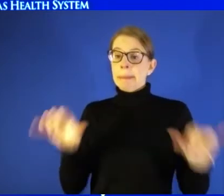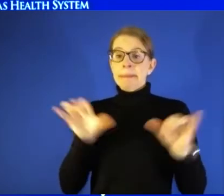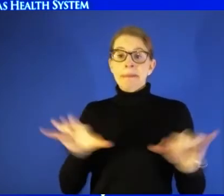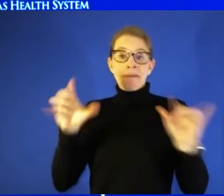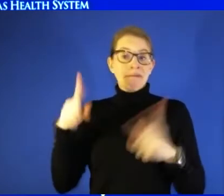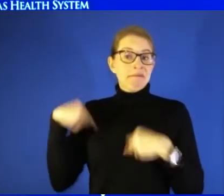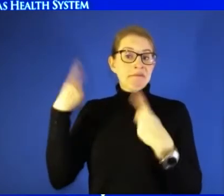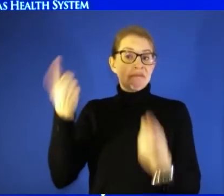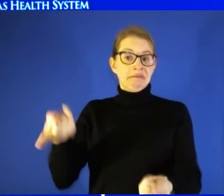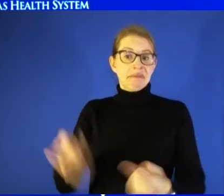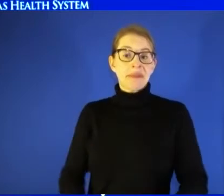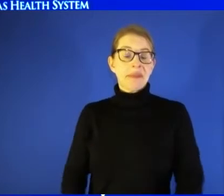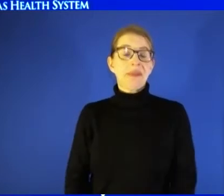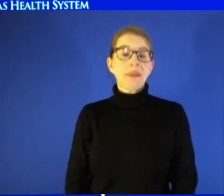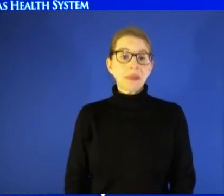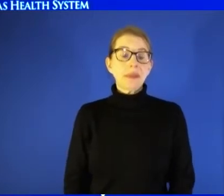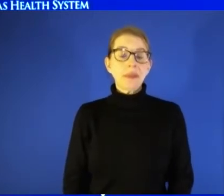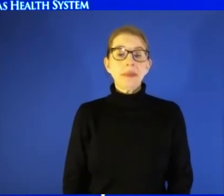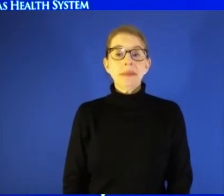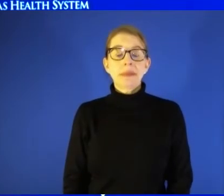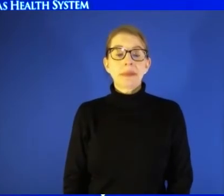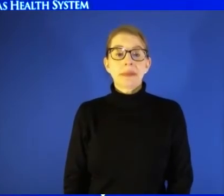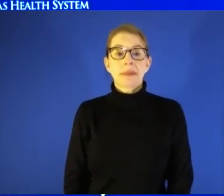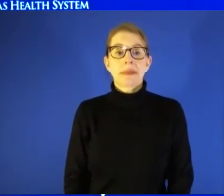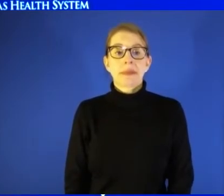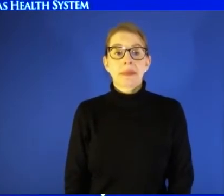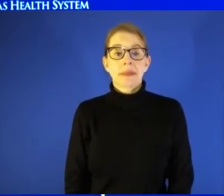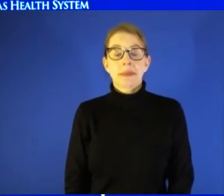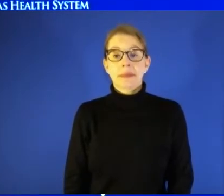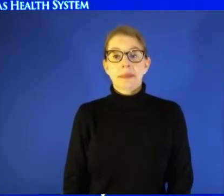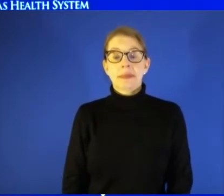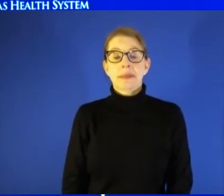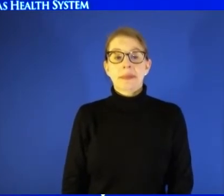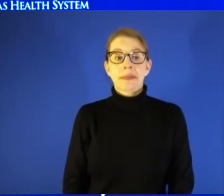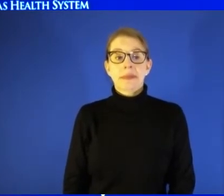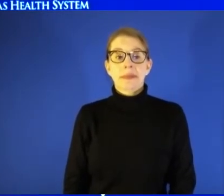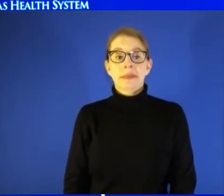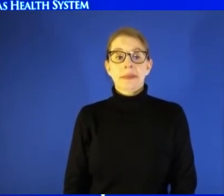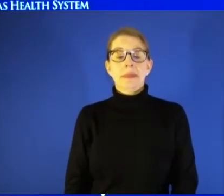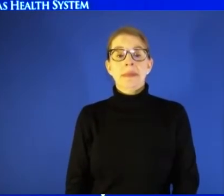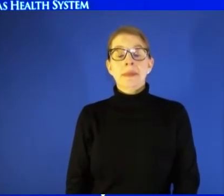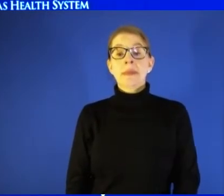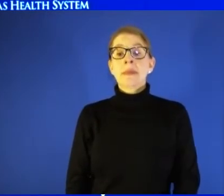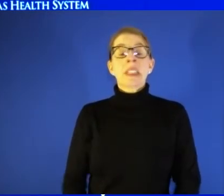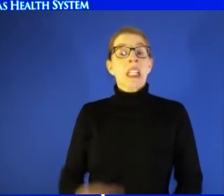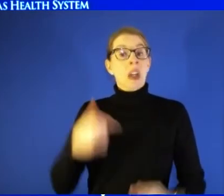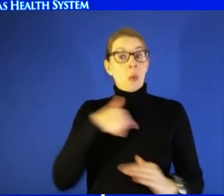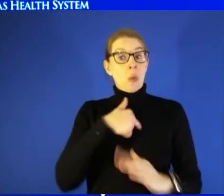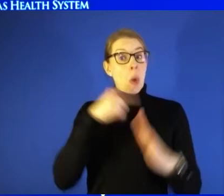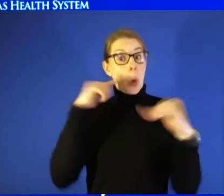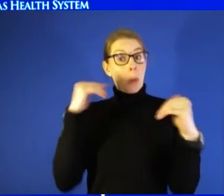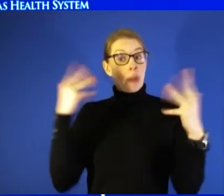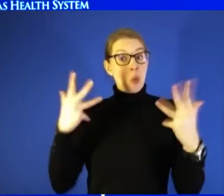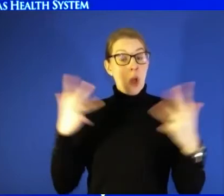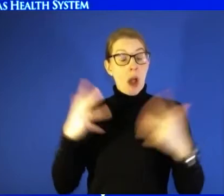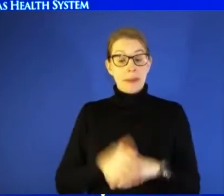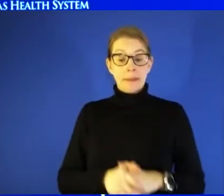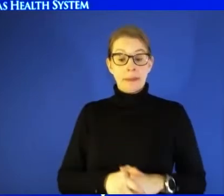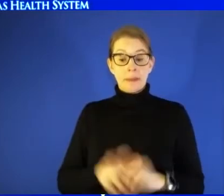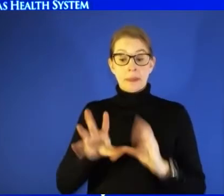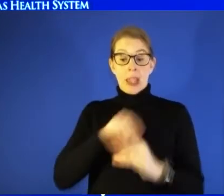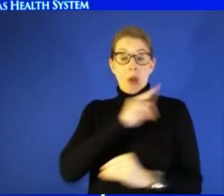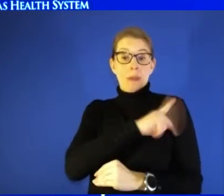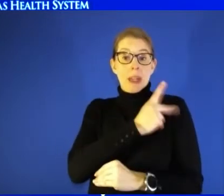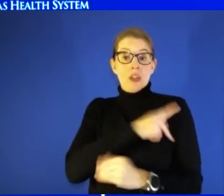stable for the majority of the pandemic at this point. What we are hoping is that outpatient therapies,